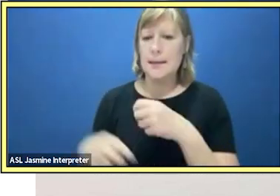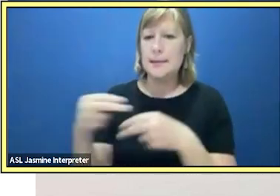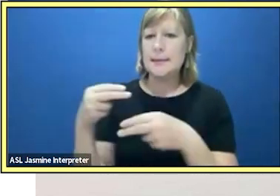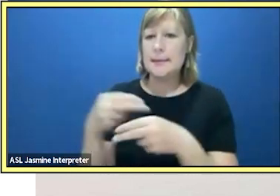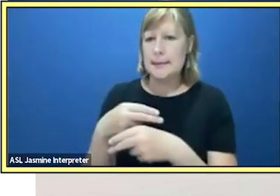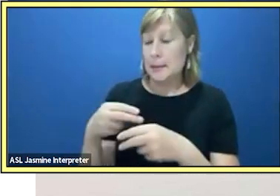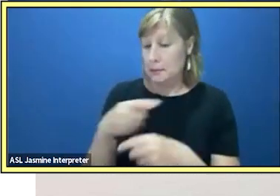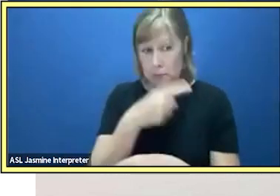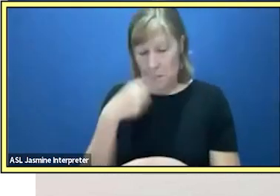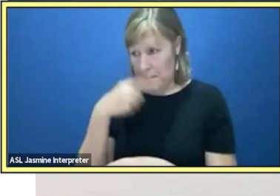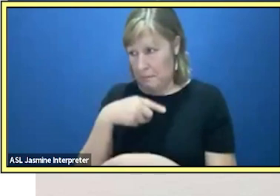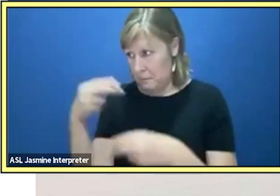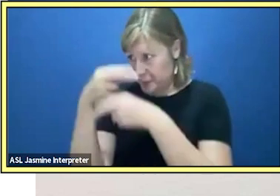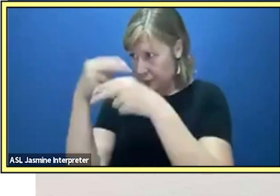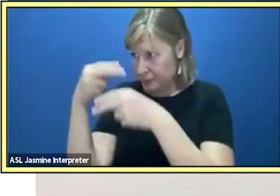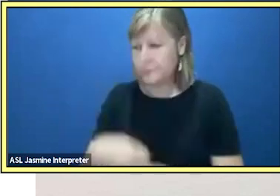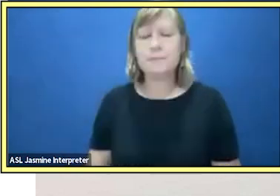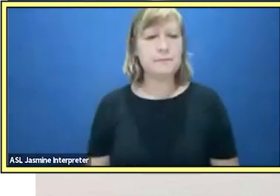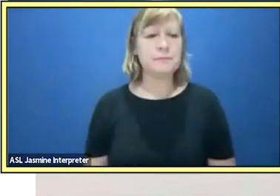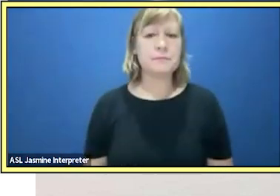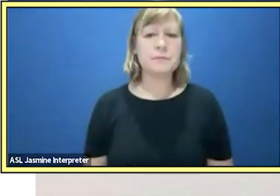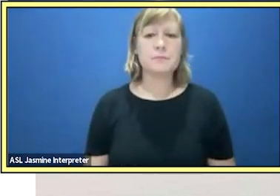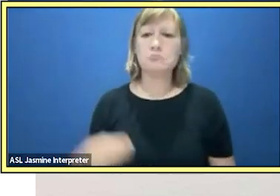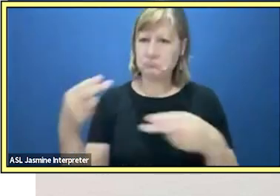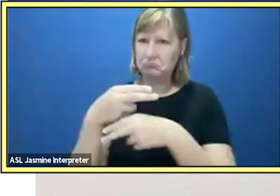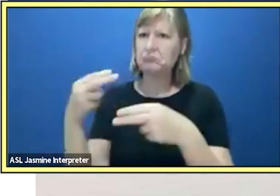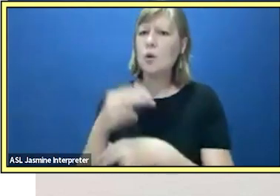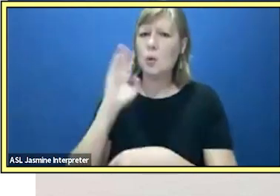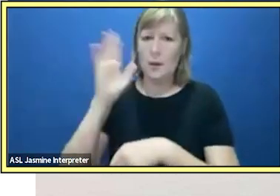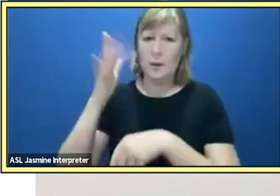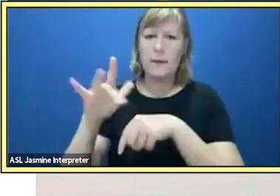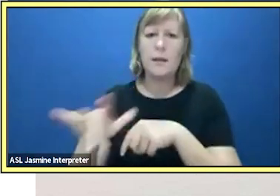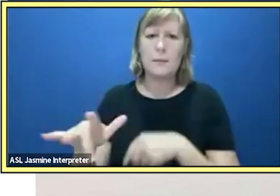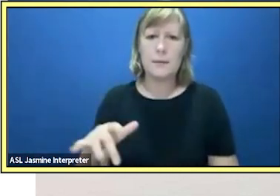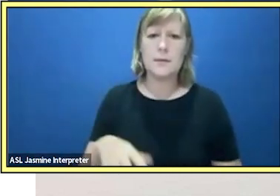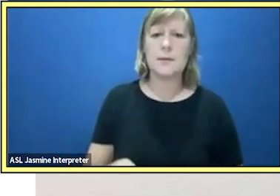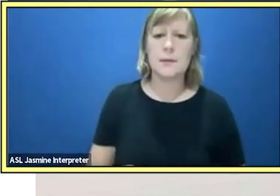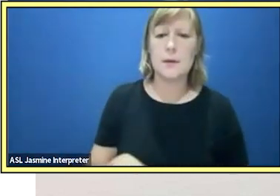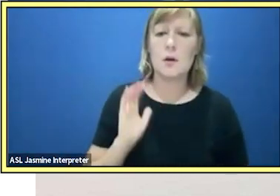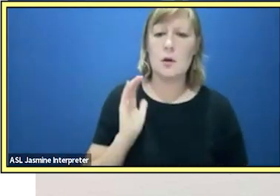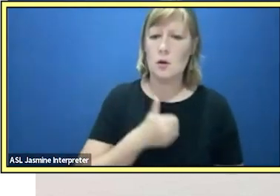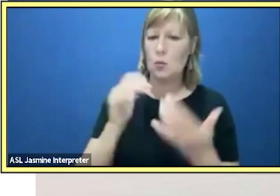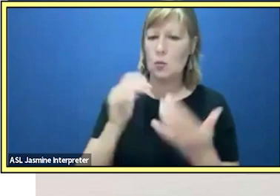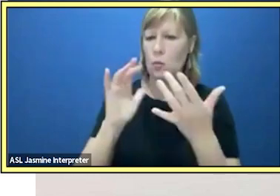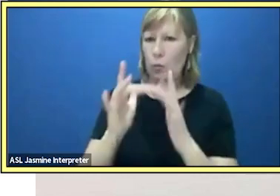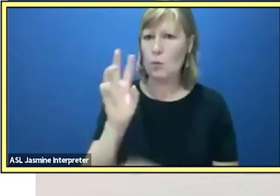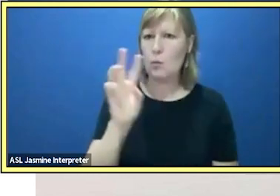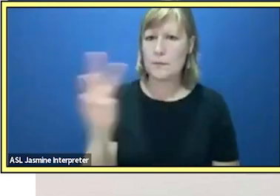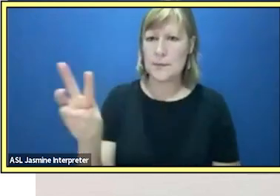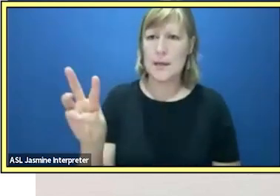And these slides will be made available to all on the EOHHS CFCM